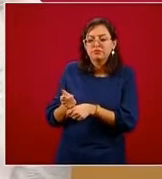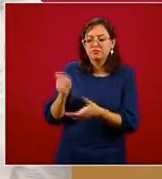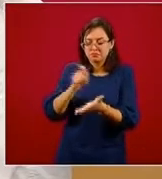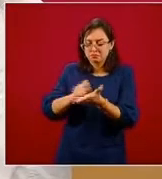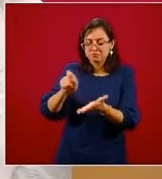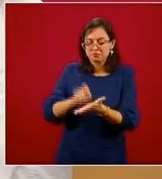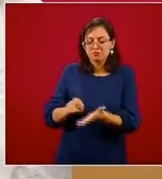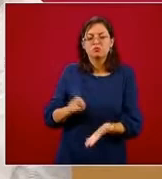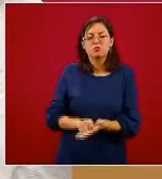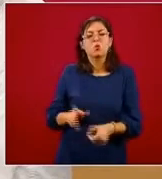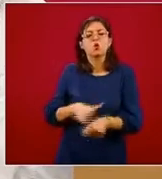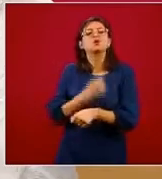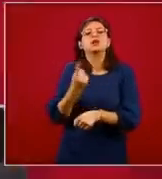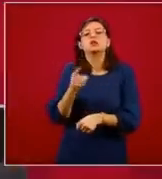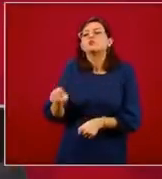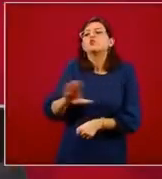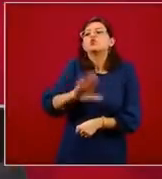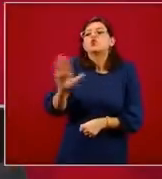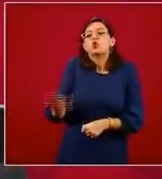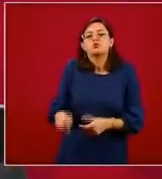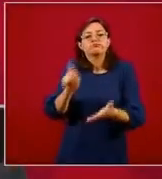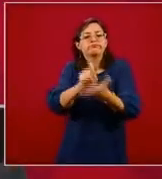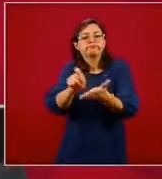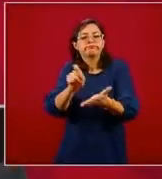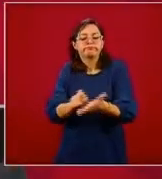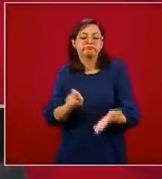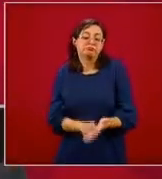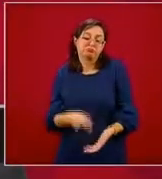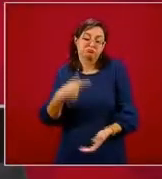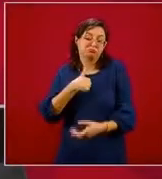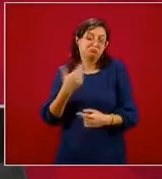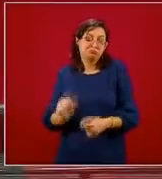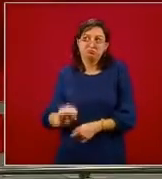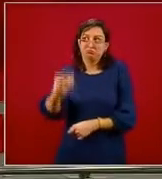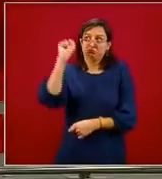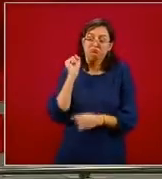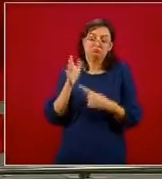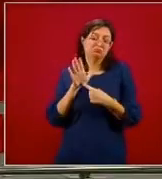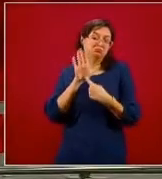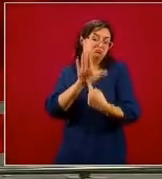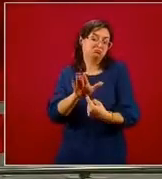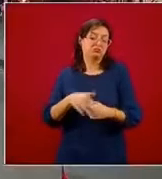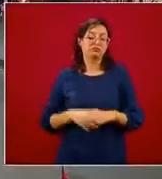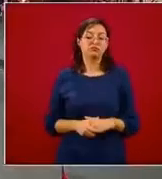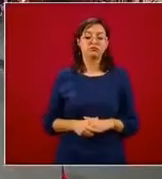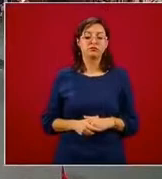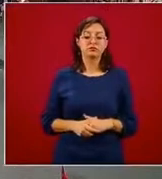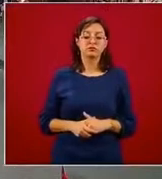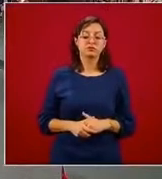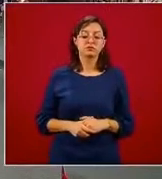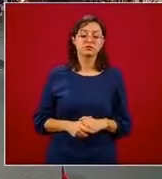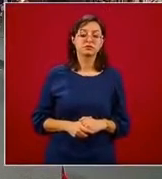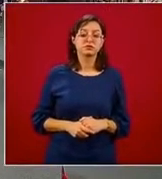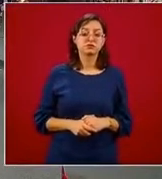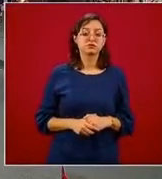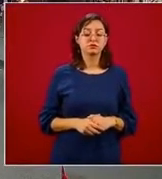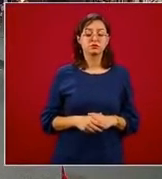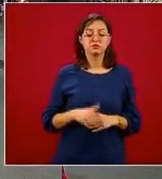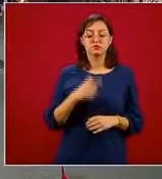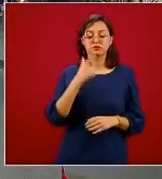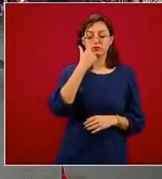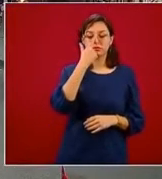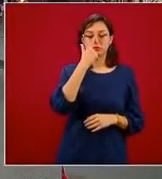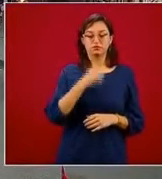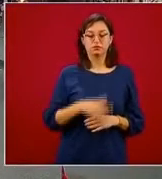pone como causas de and muerte. that person Pero lo que puts the presenté, de cause of hecho, death es there. So what I presented today,